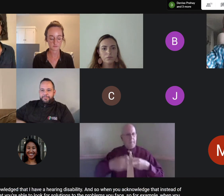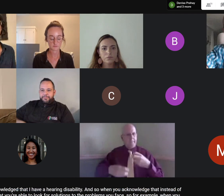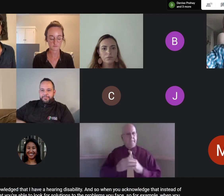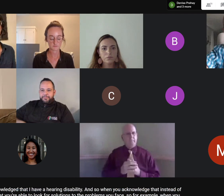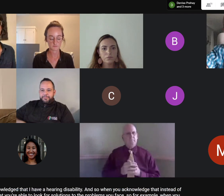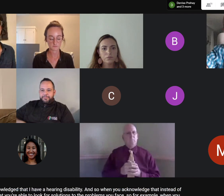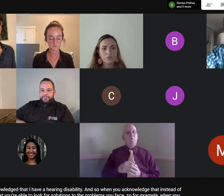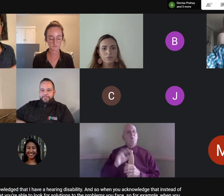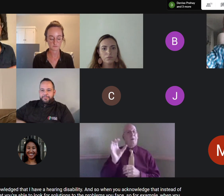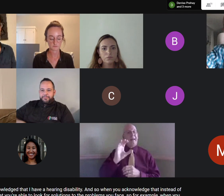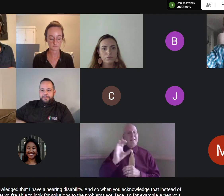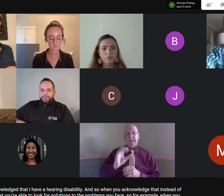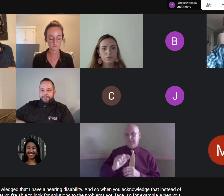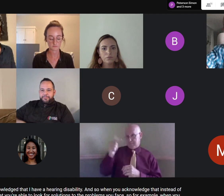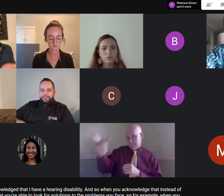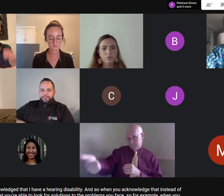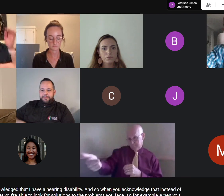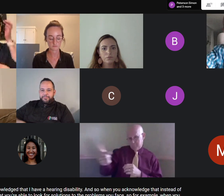over to you.